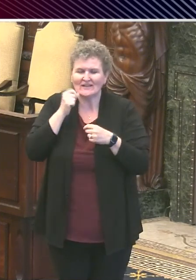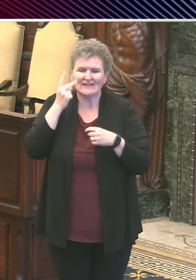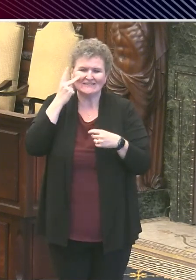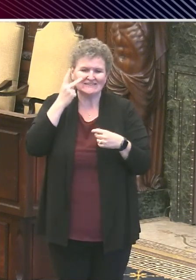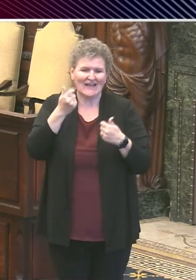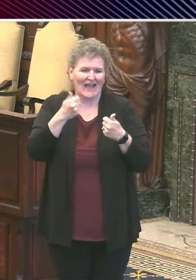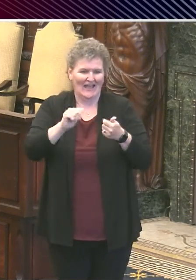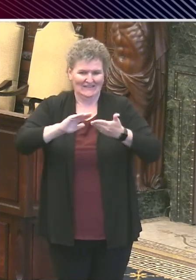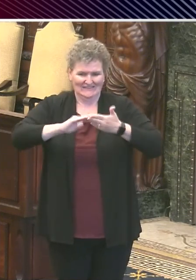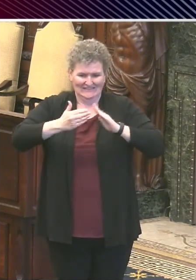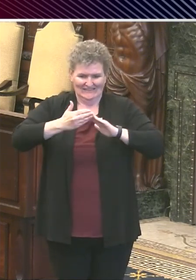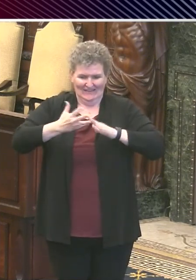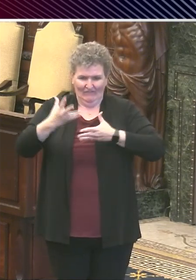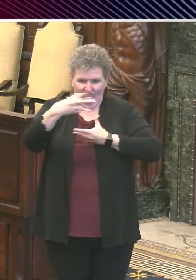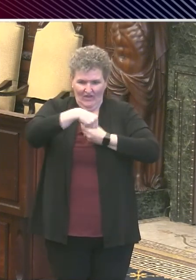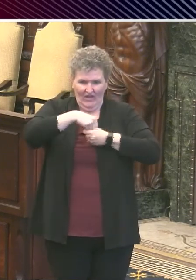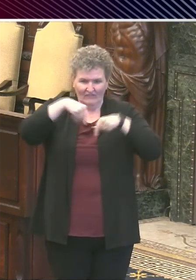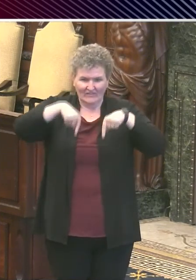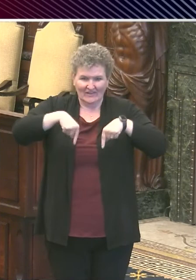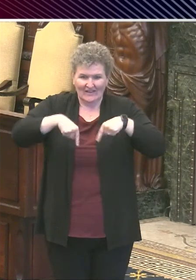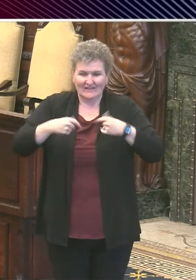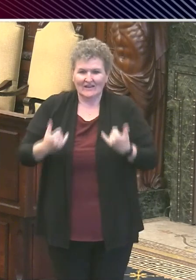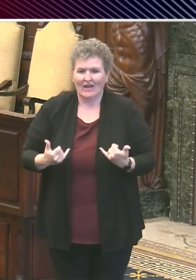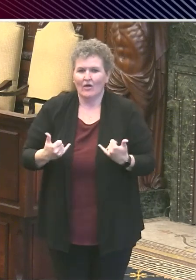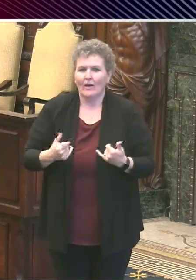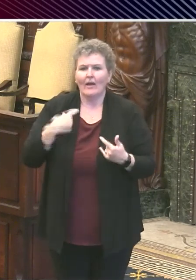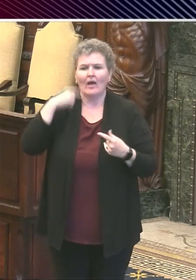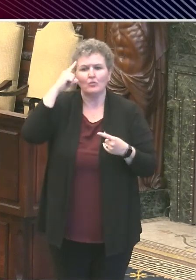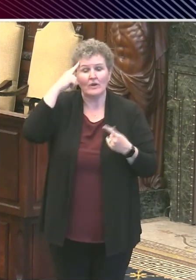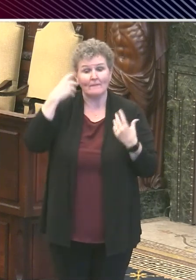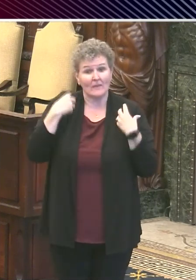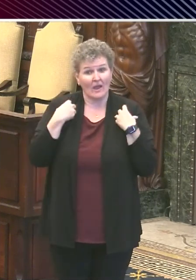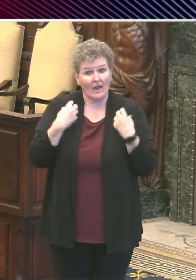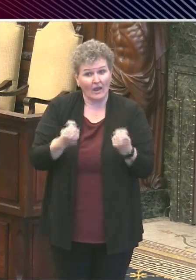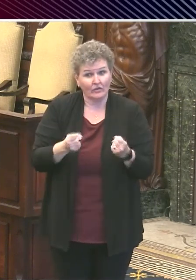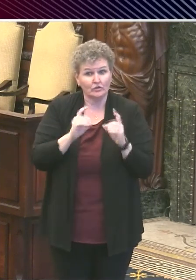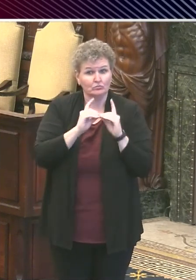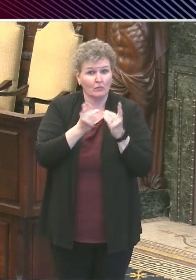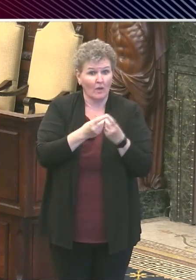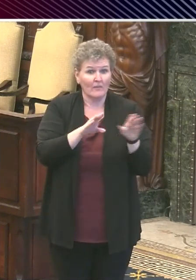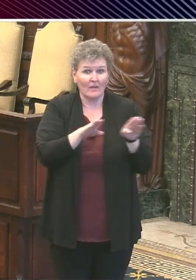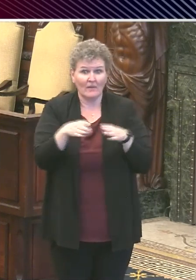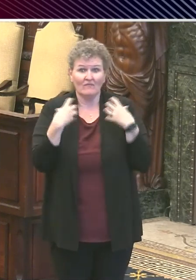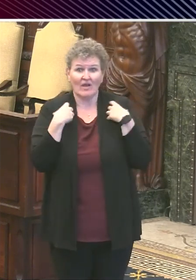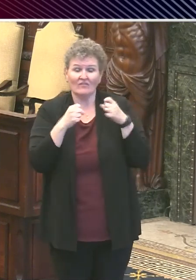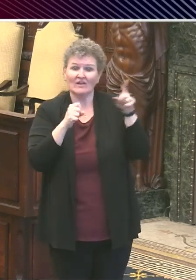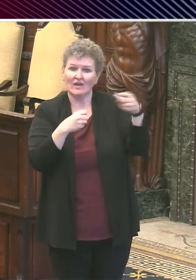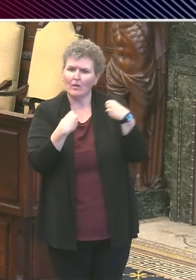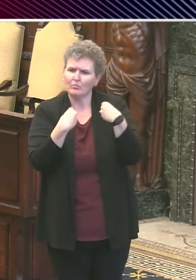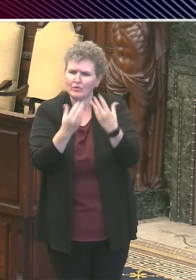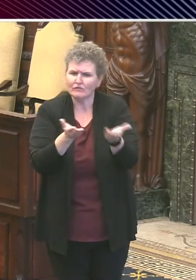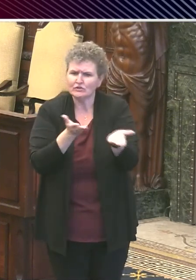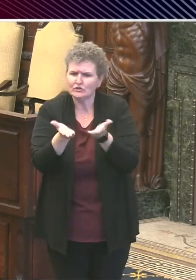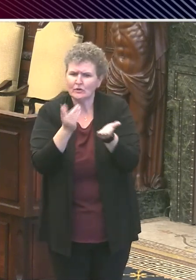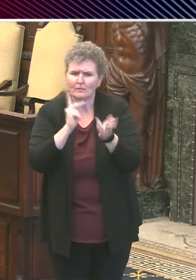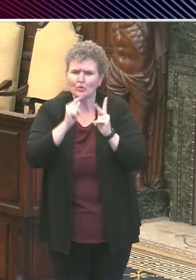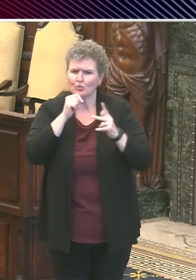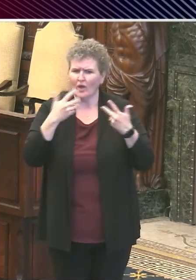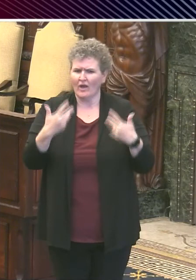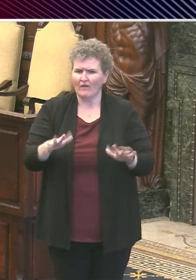now. As far as the mental health, the Department of Behavioral Health provides services for people who have Medicaid, which is